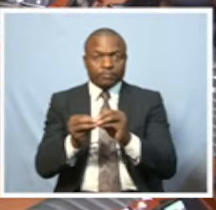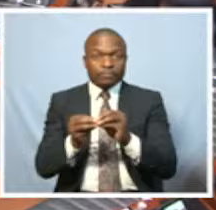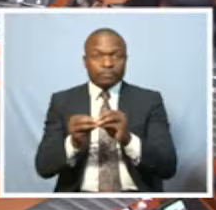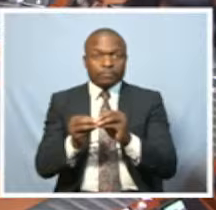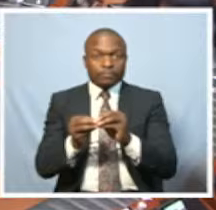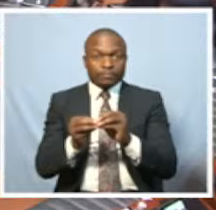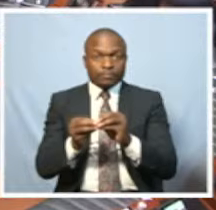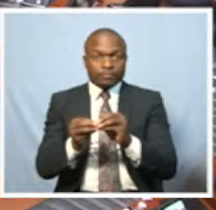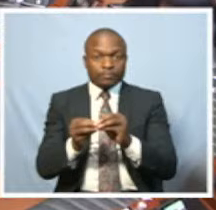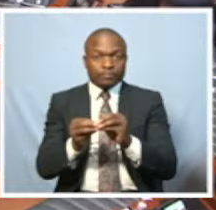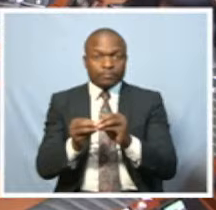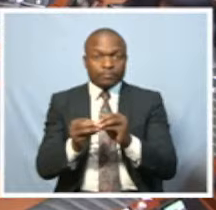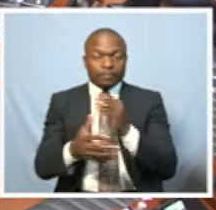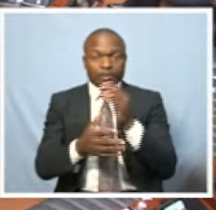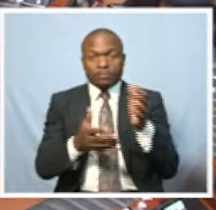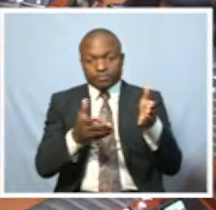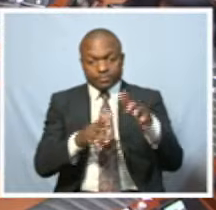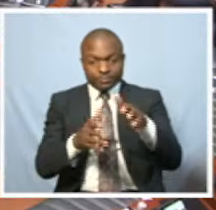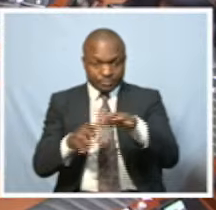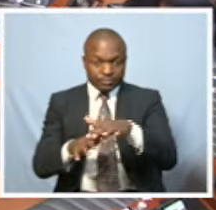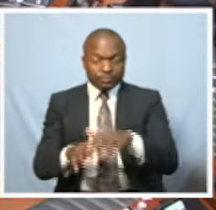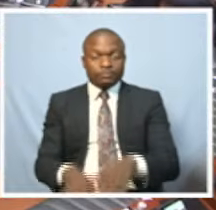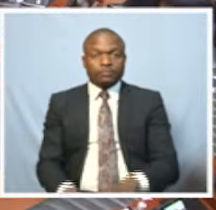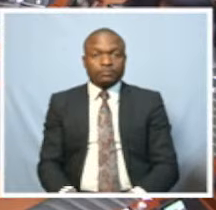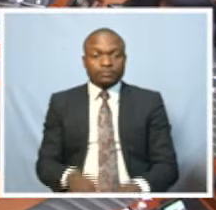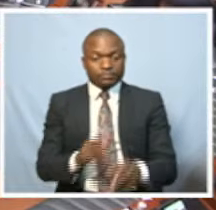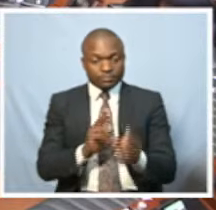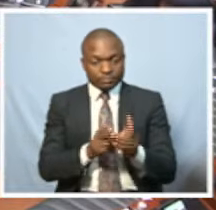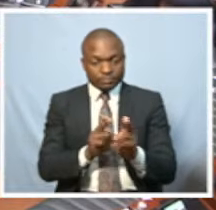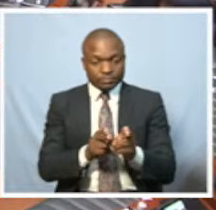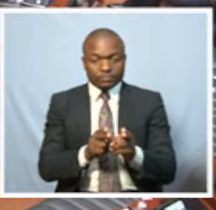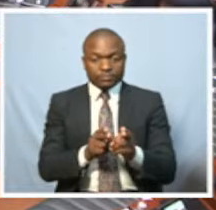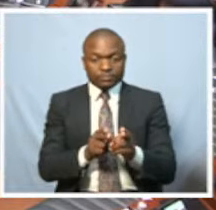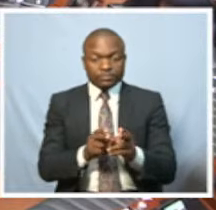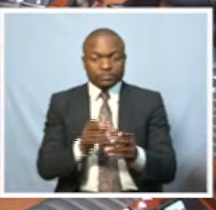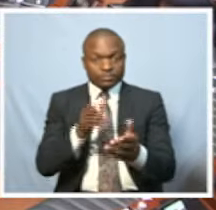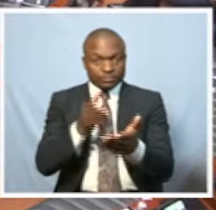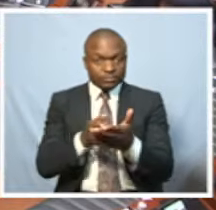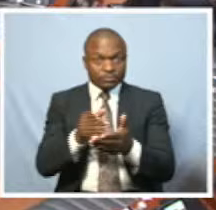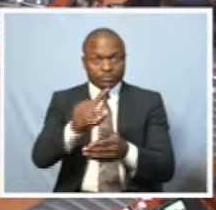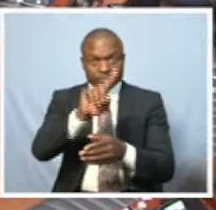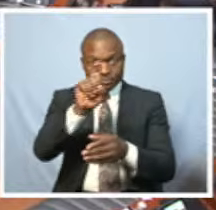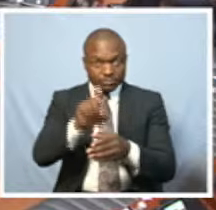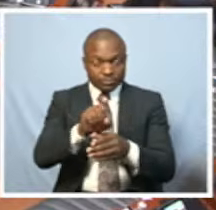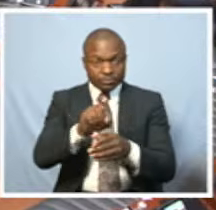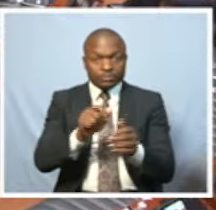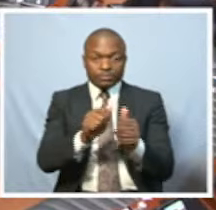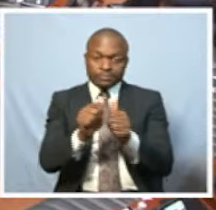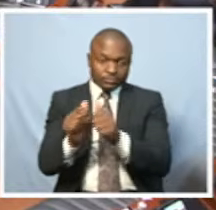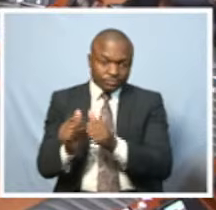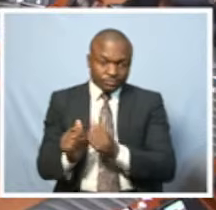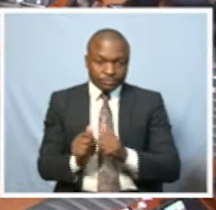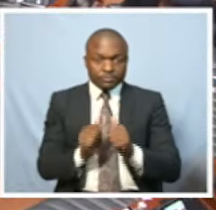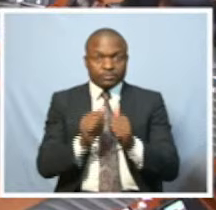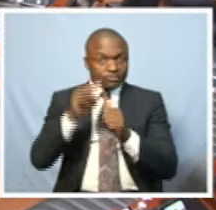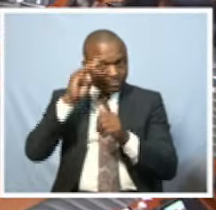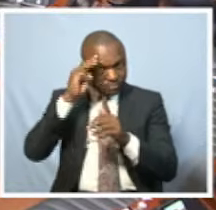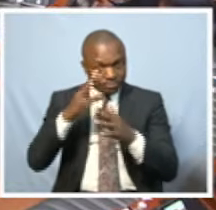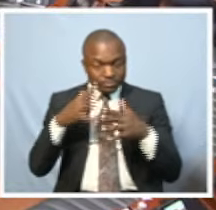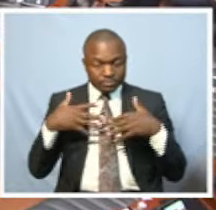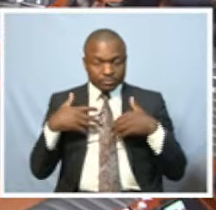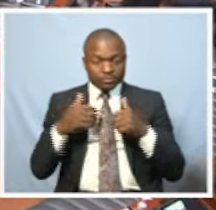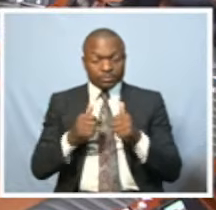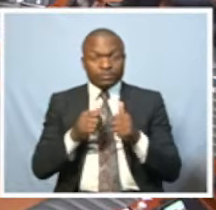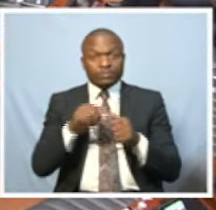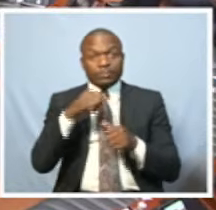maternal and infant mortality. So in answering this question, the acting Minister of Health did indicate